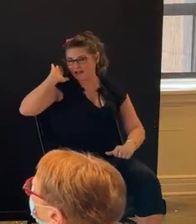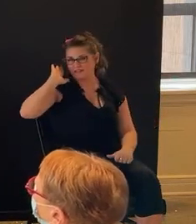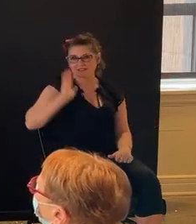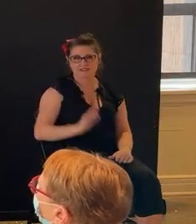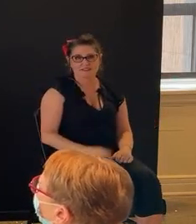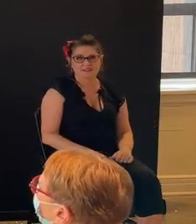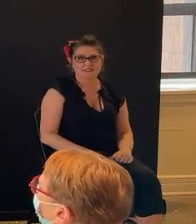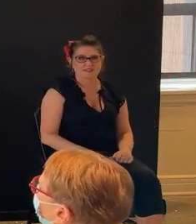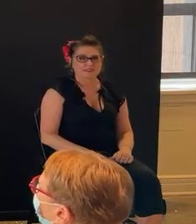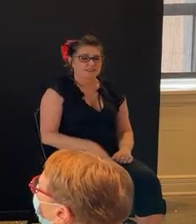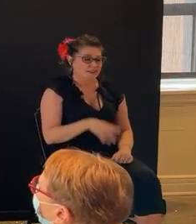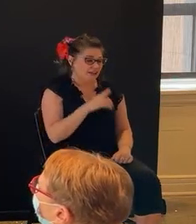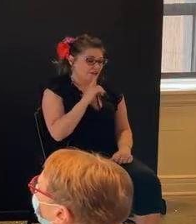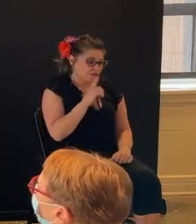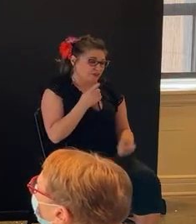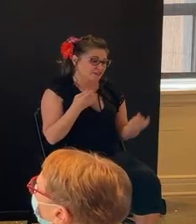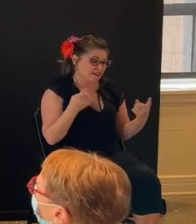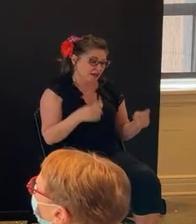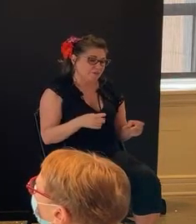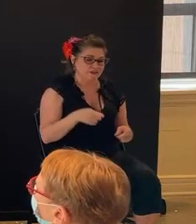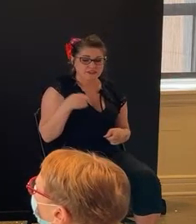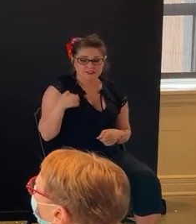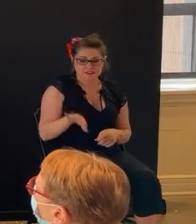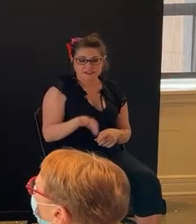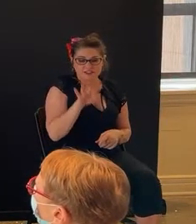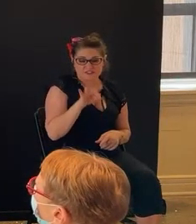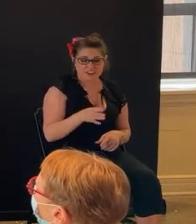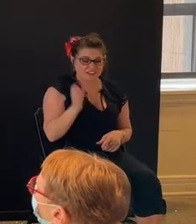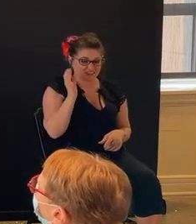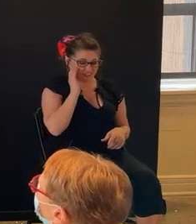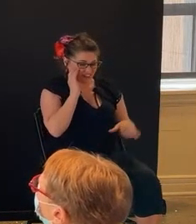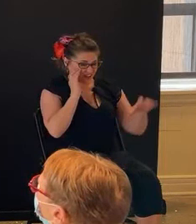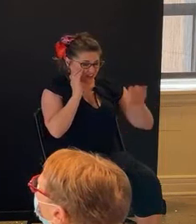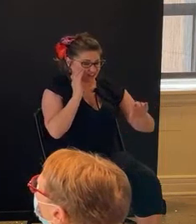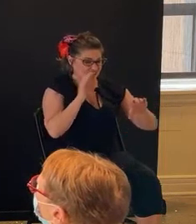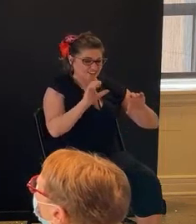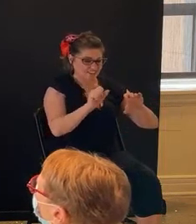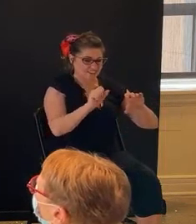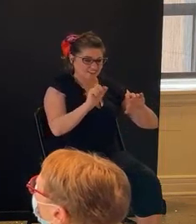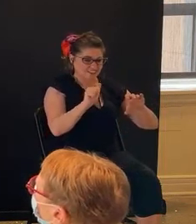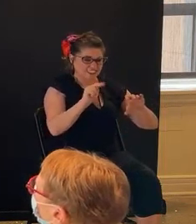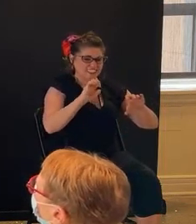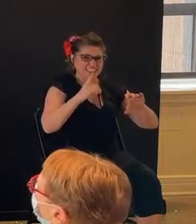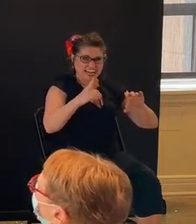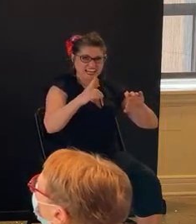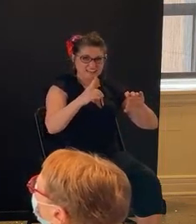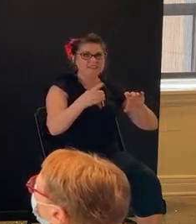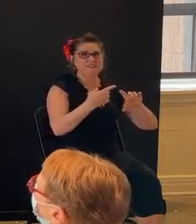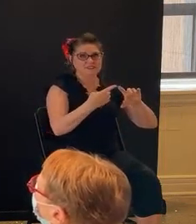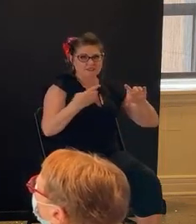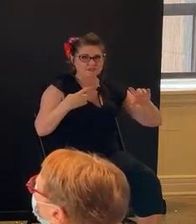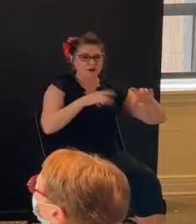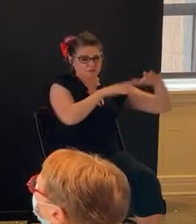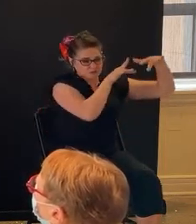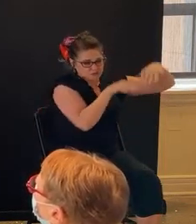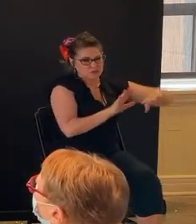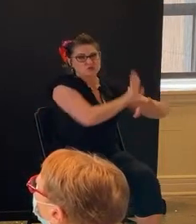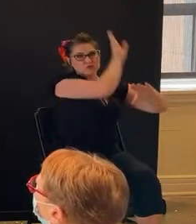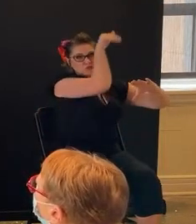And the real capper was when he also started finding thick layers of sand that could only have been washed in by